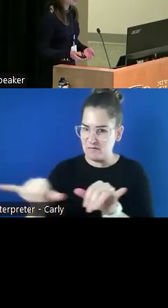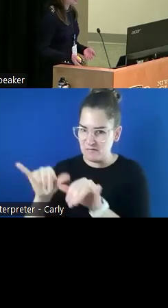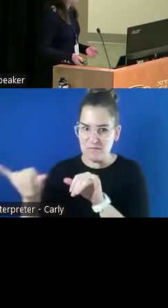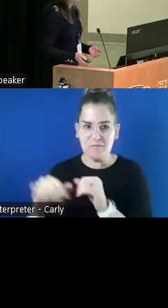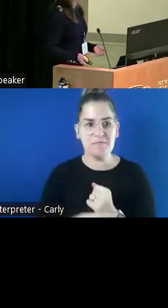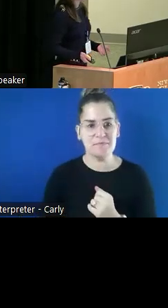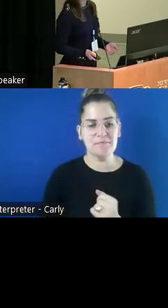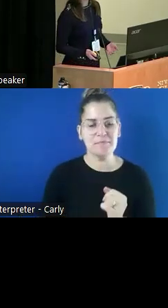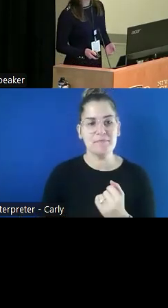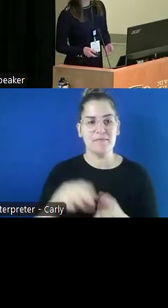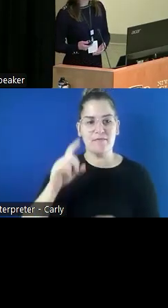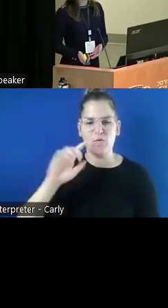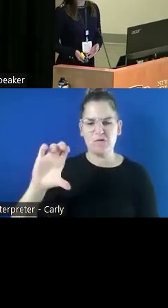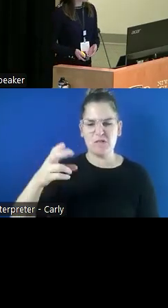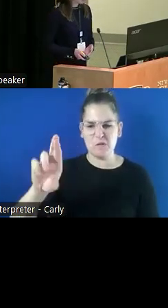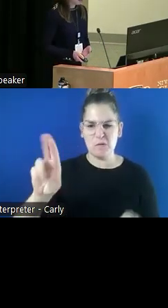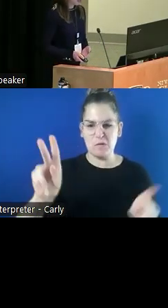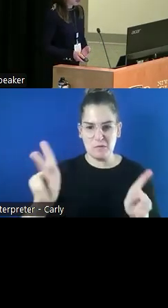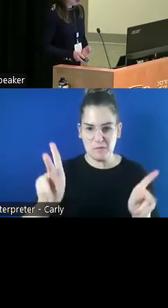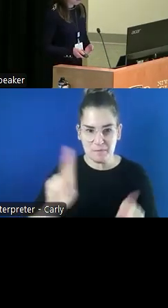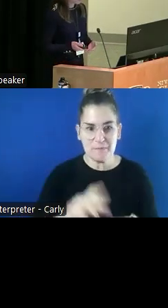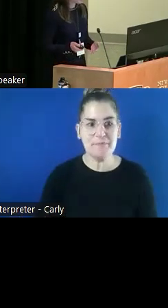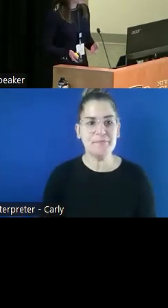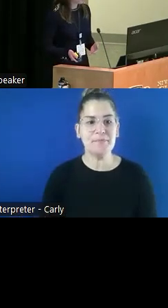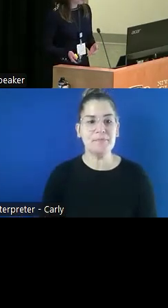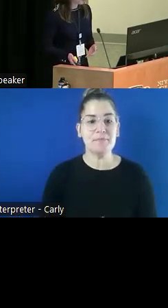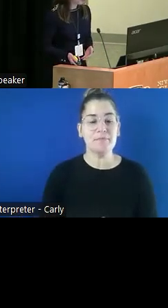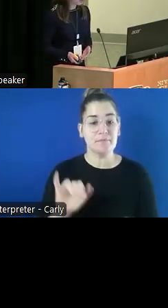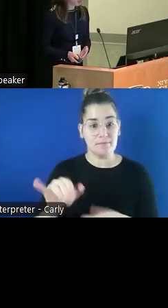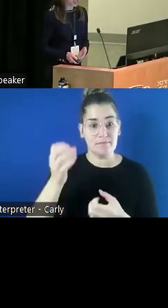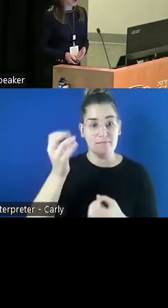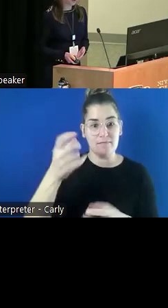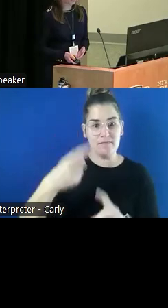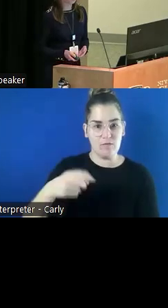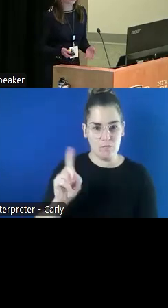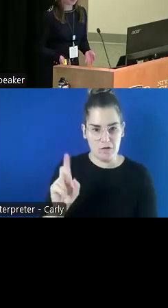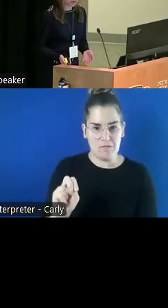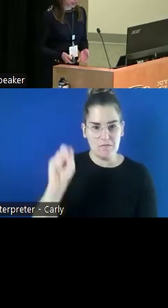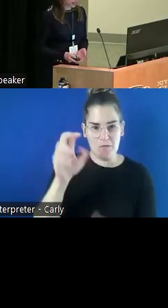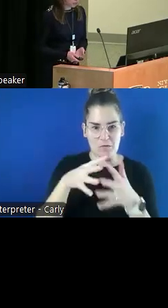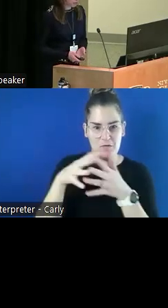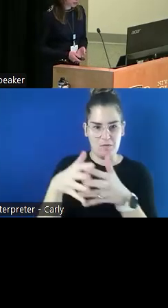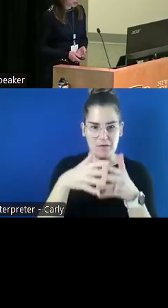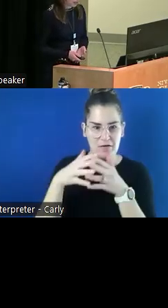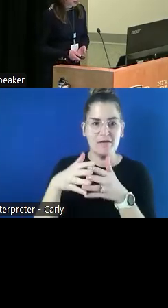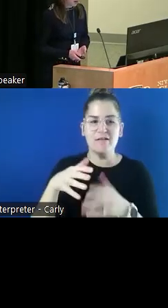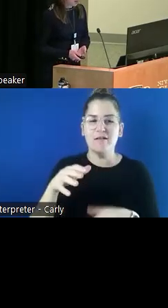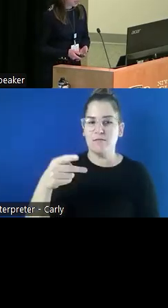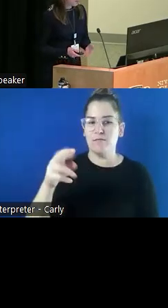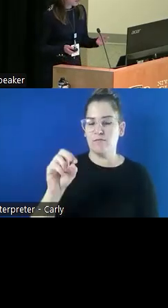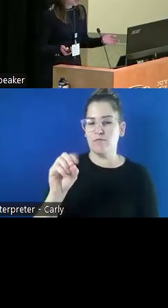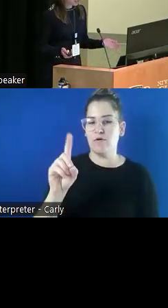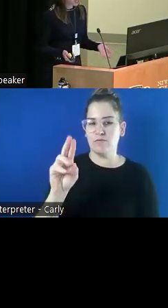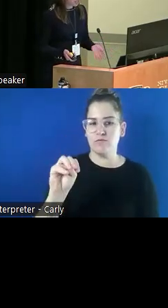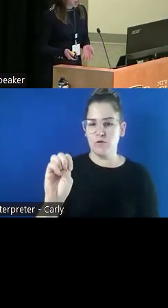The sample was drawn from the North American Prodrome Longitudinal Study, or the NAPLES study. The